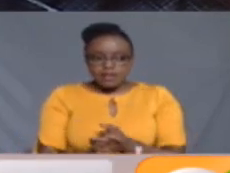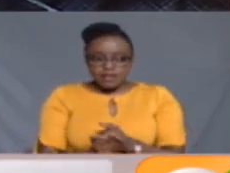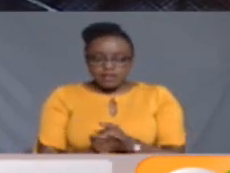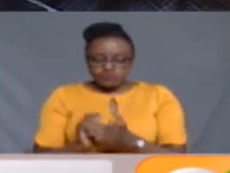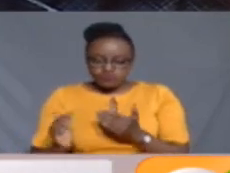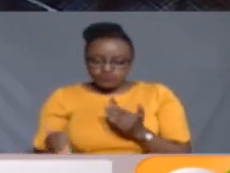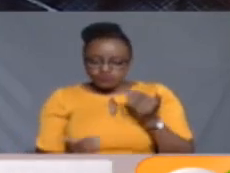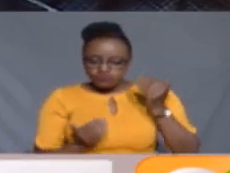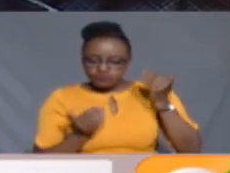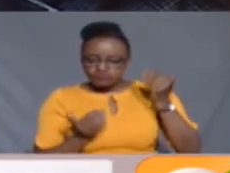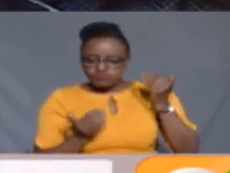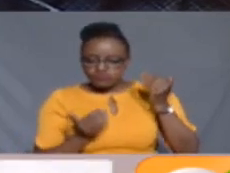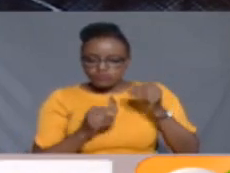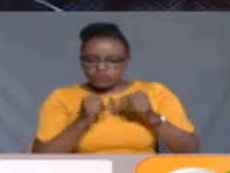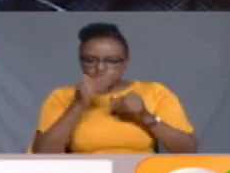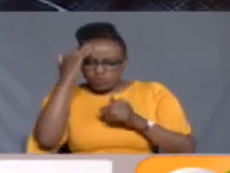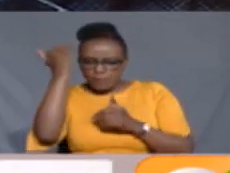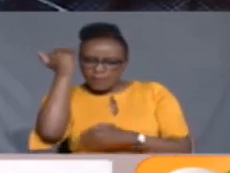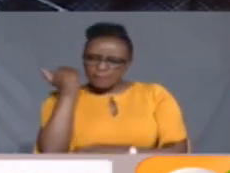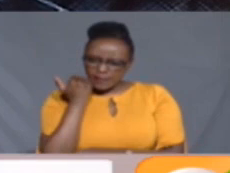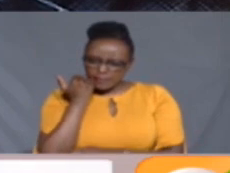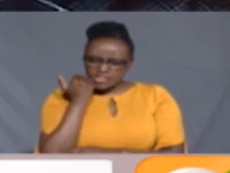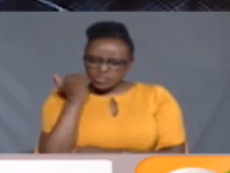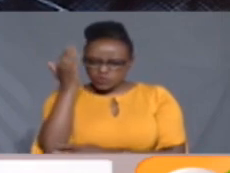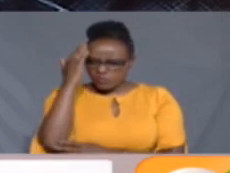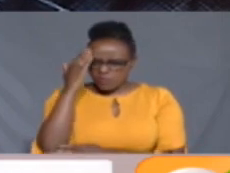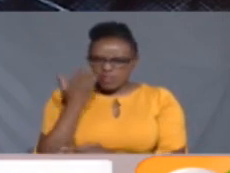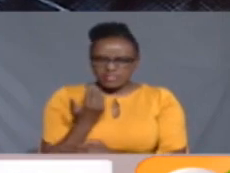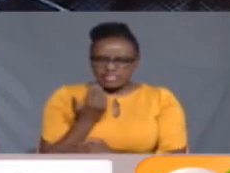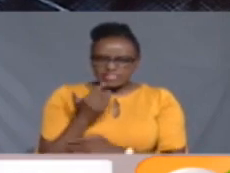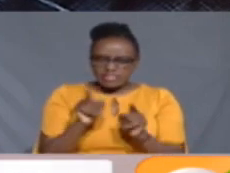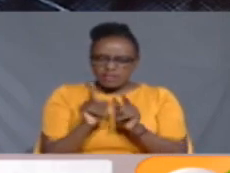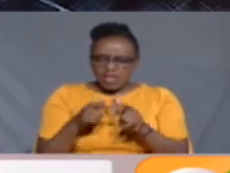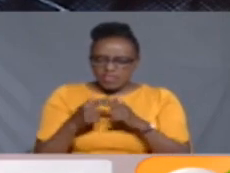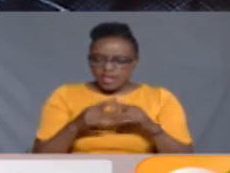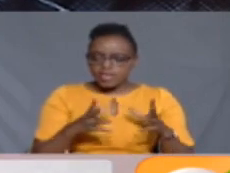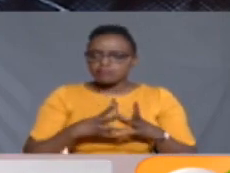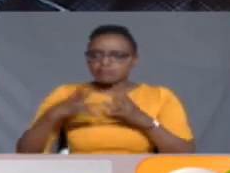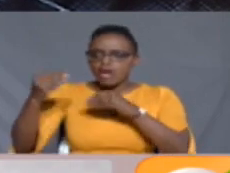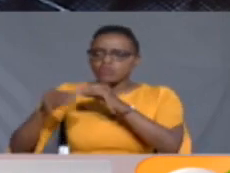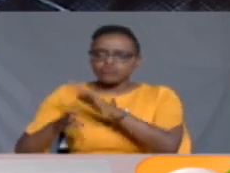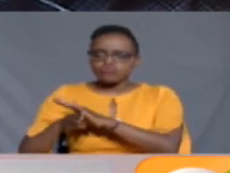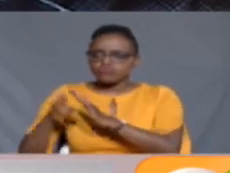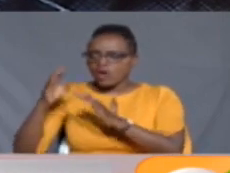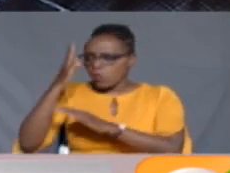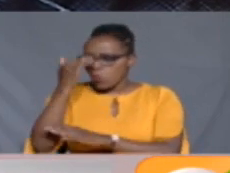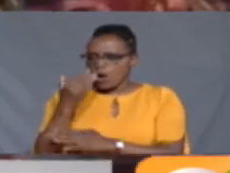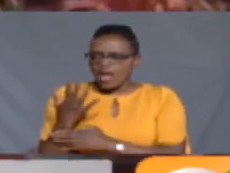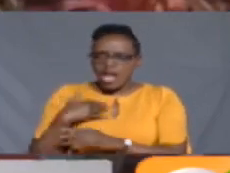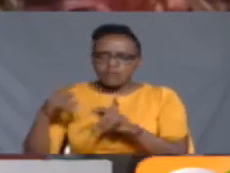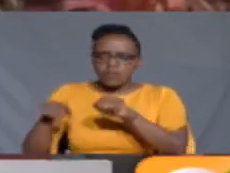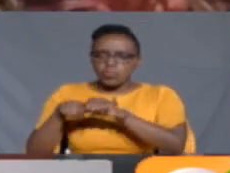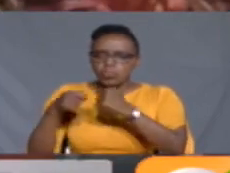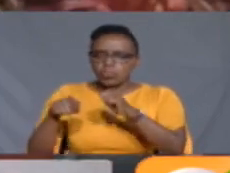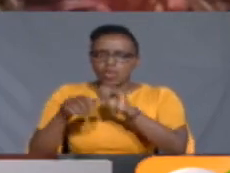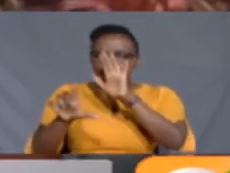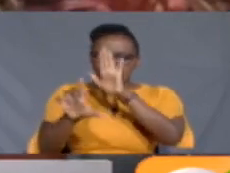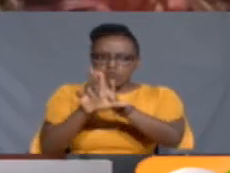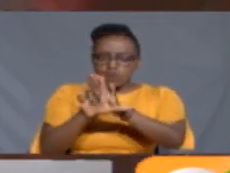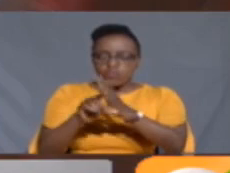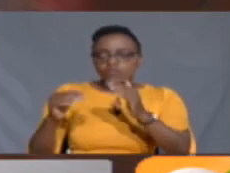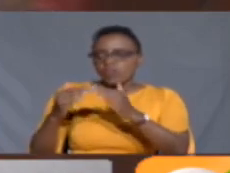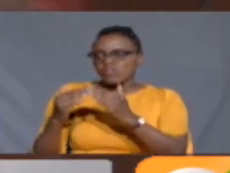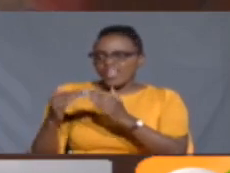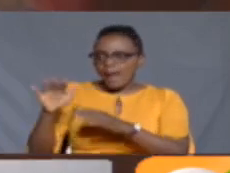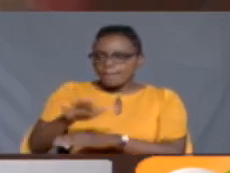to proceedings in the house. You remember that? Now, she was then forced to leave the house on grounds of gross violations of house